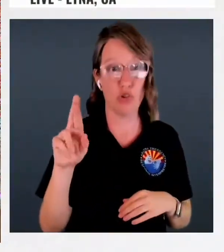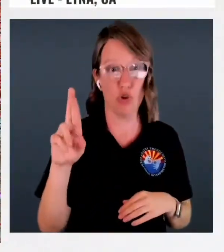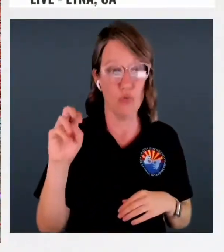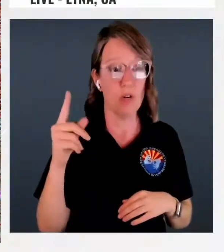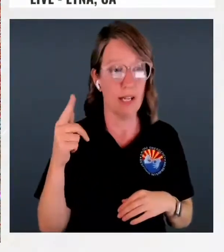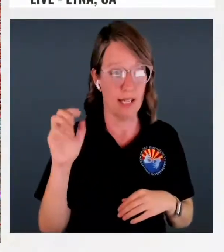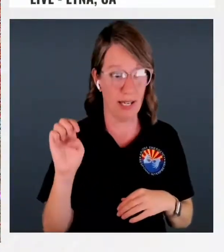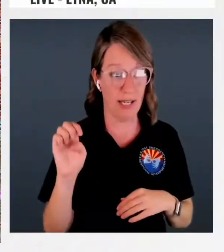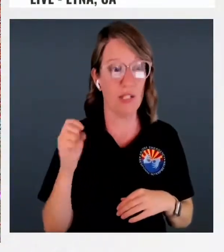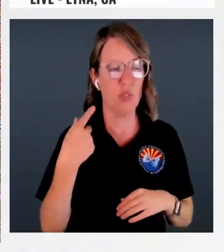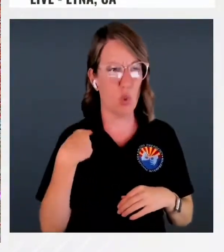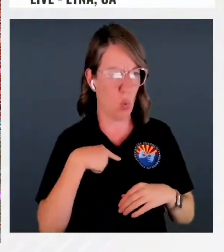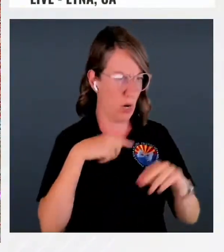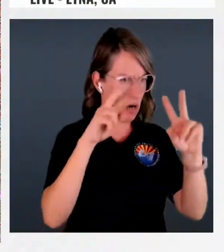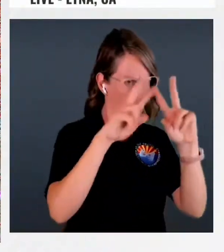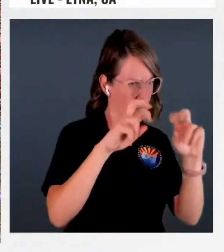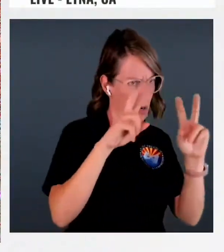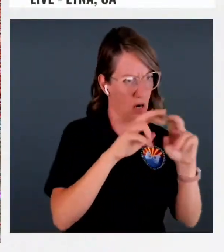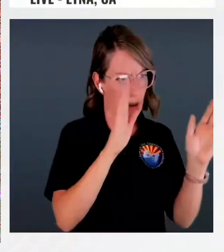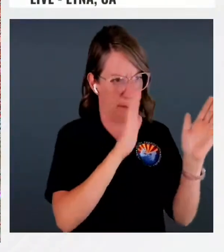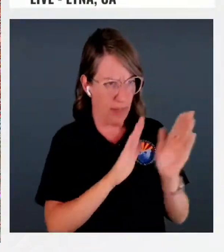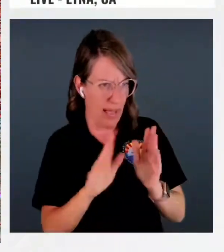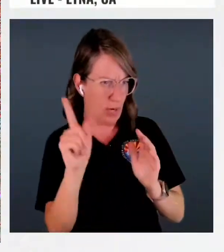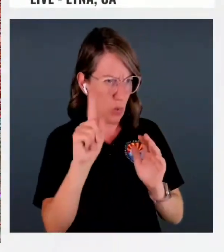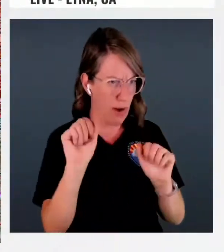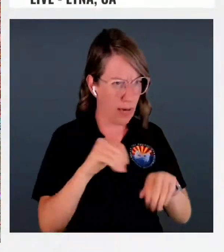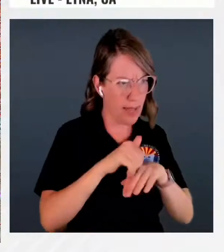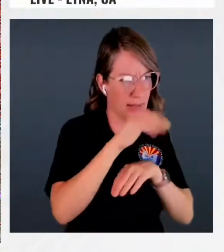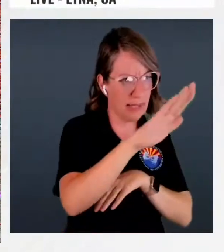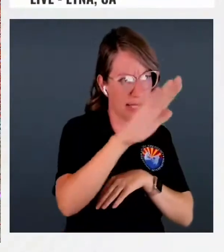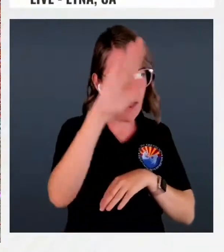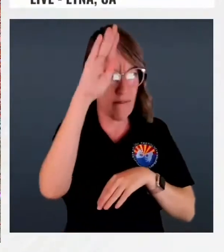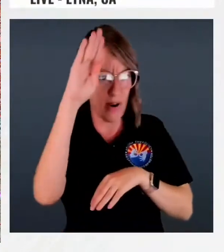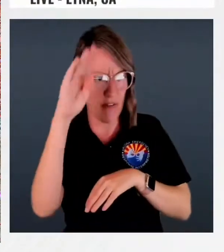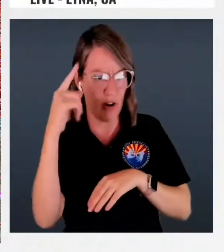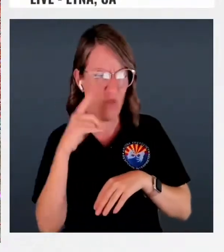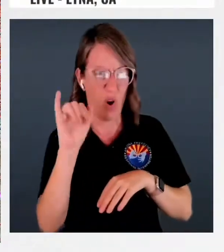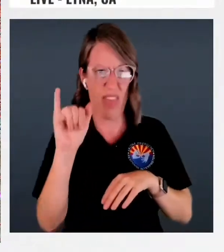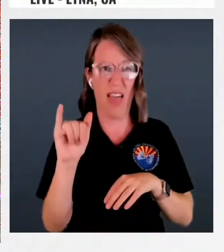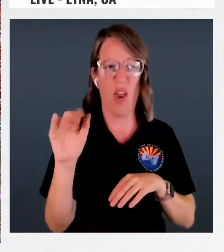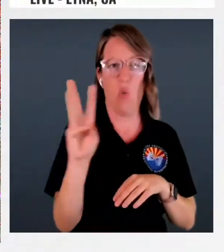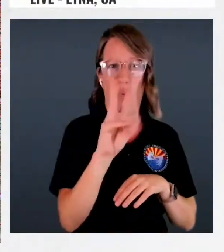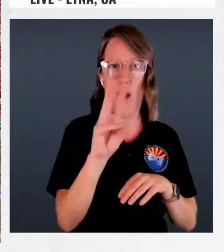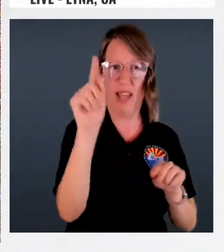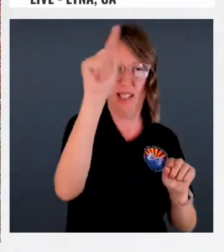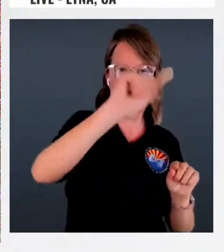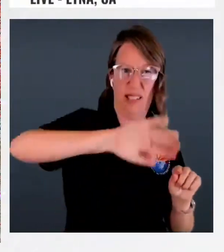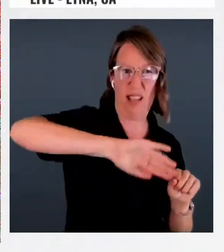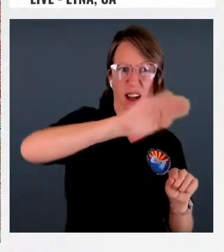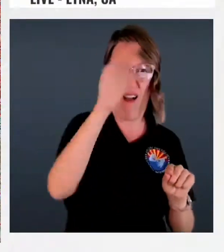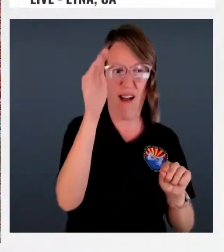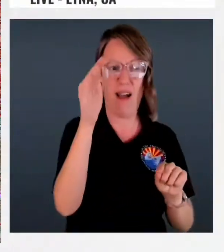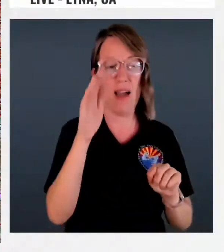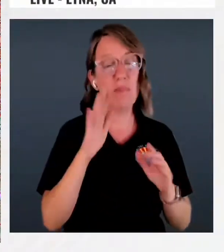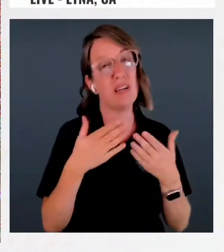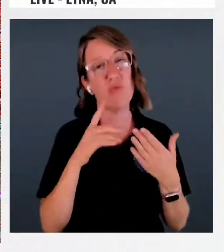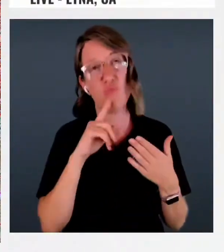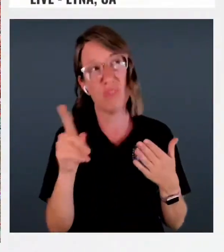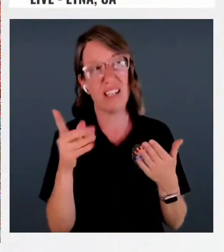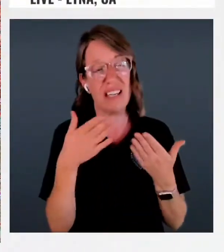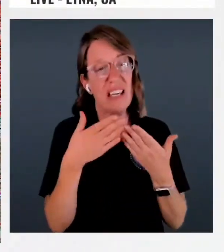come and engage up that way, that's our overall plan for success there. But overall situation looked really good, and I'll pass it to